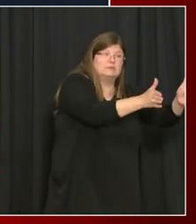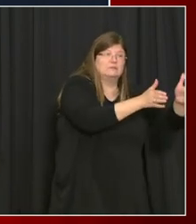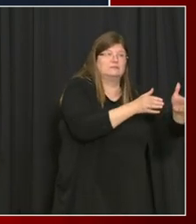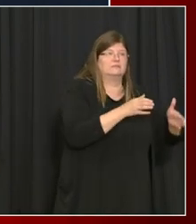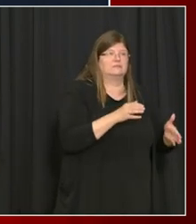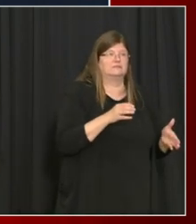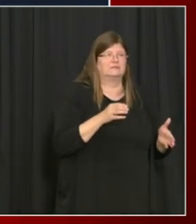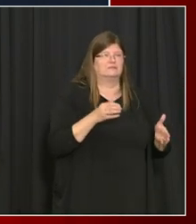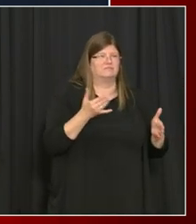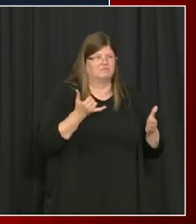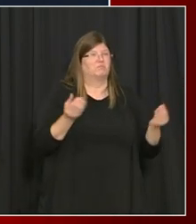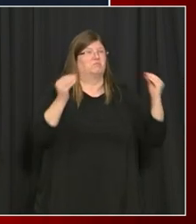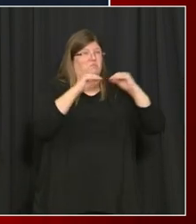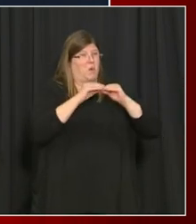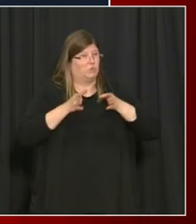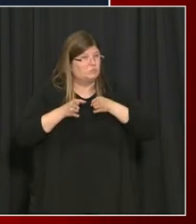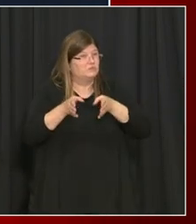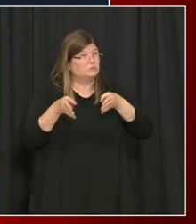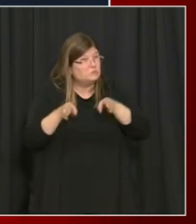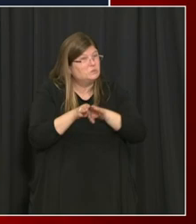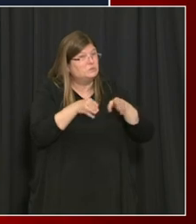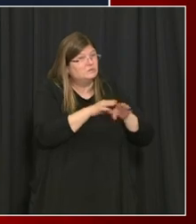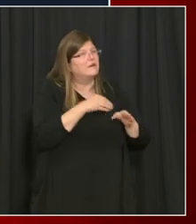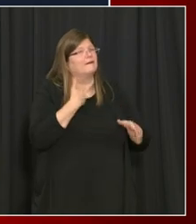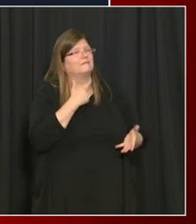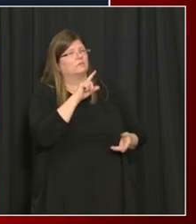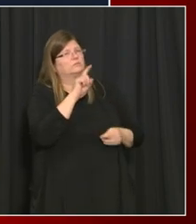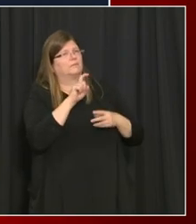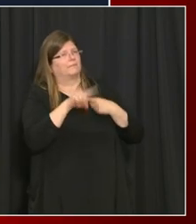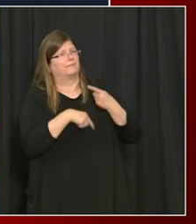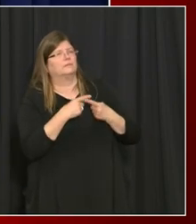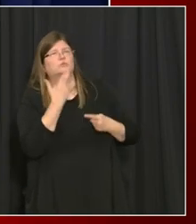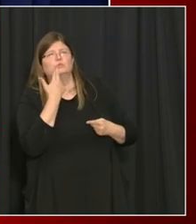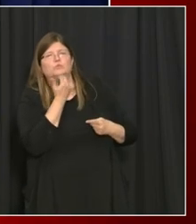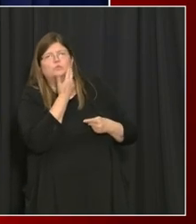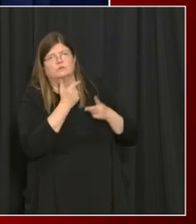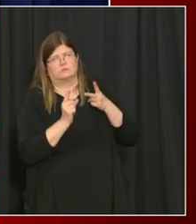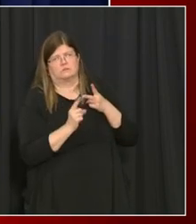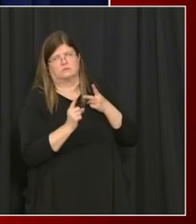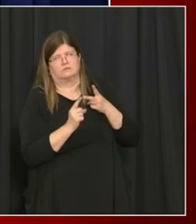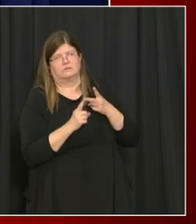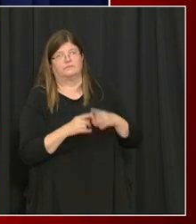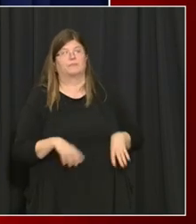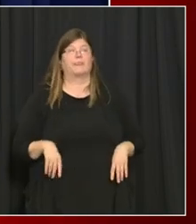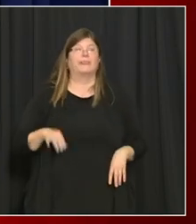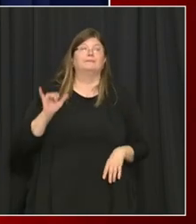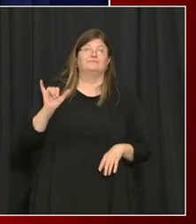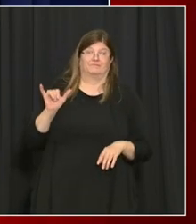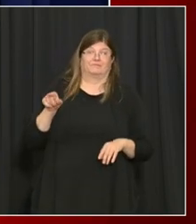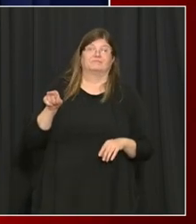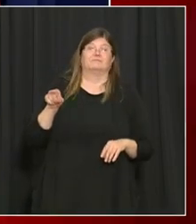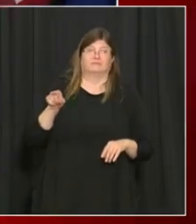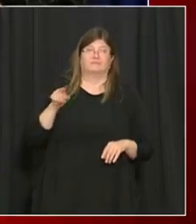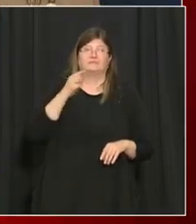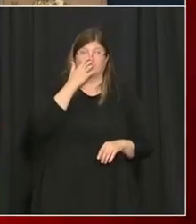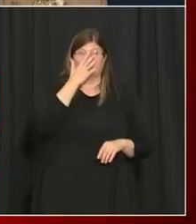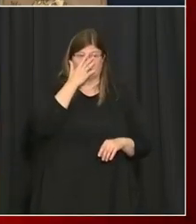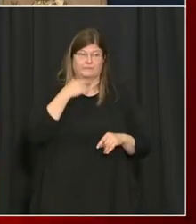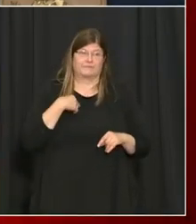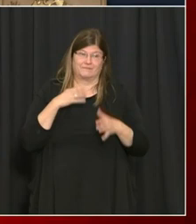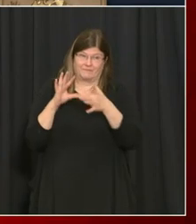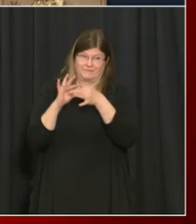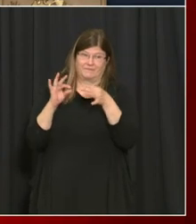And I have a question about restaurants to follow up. So, Tom, I just mentioned that